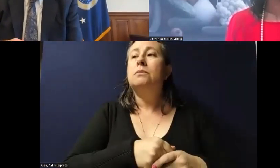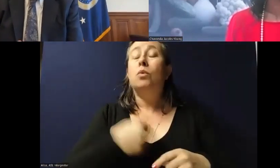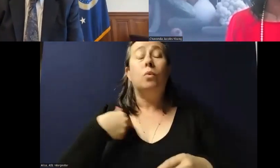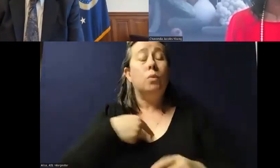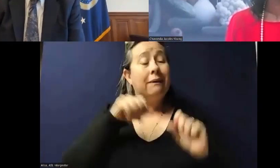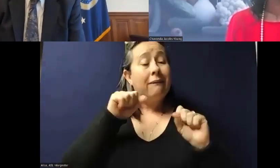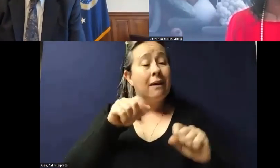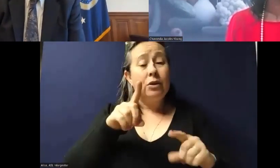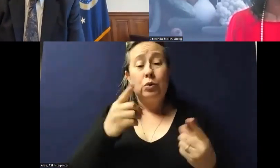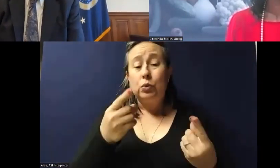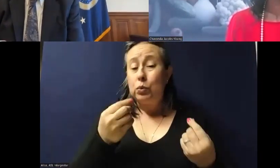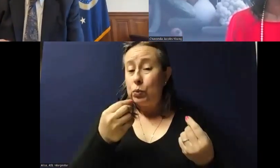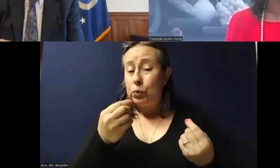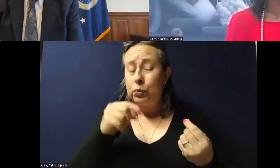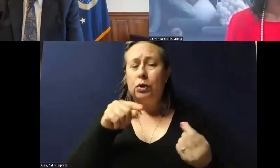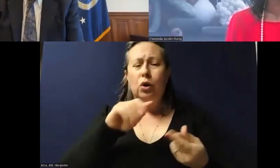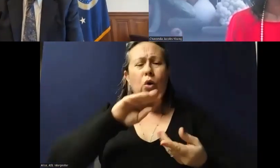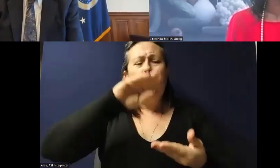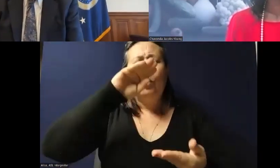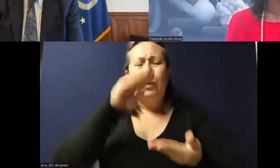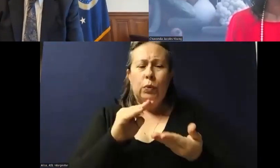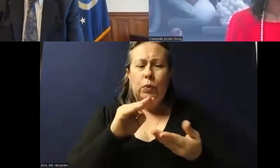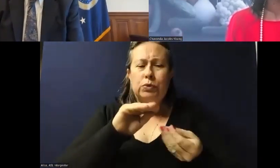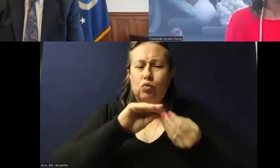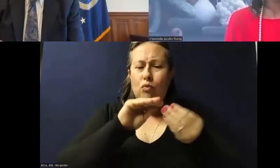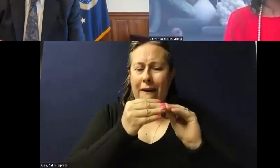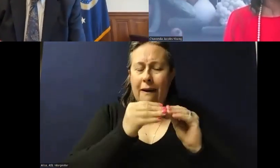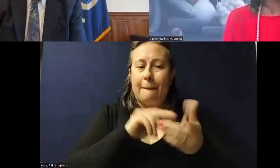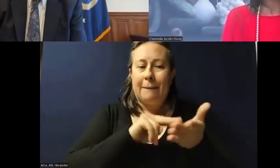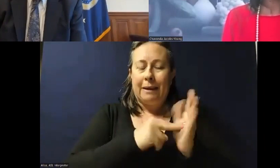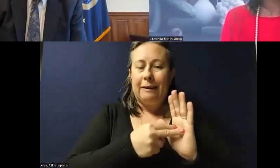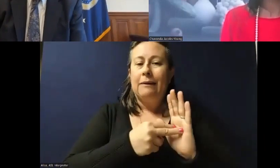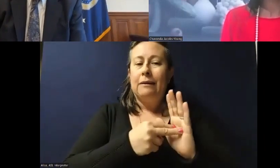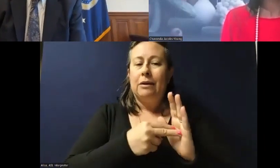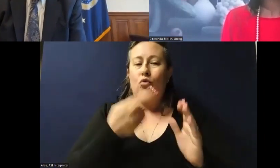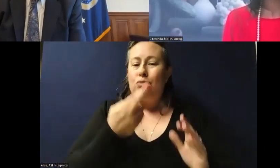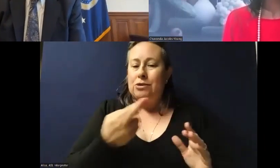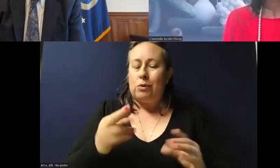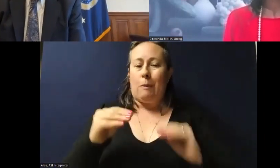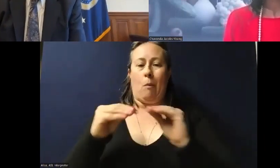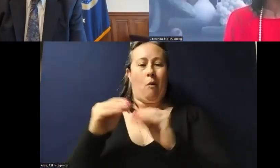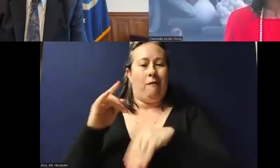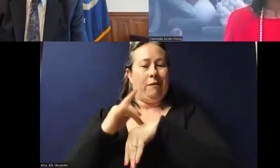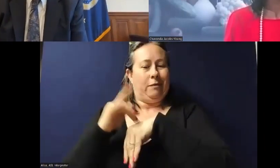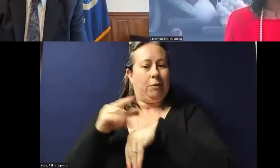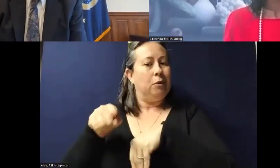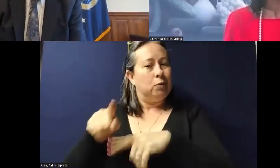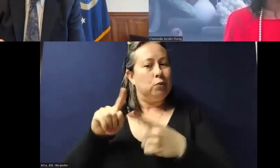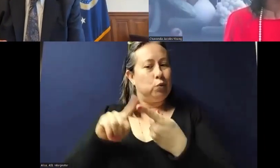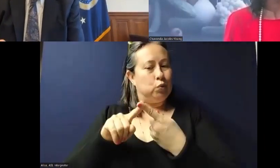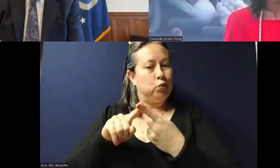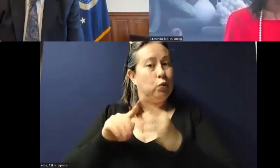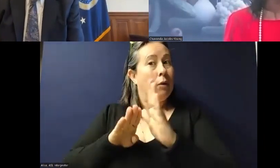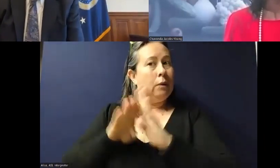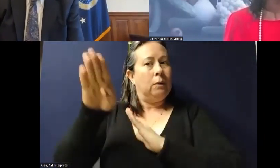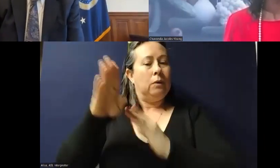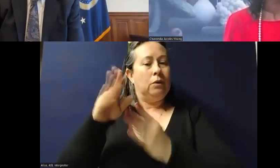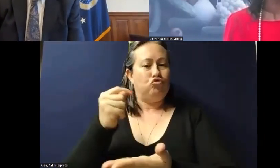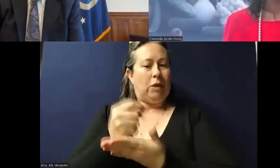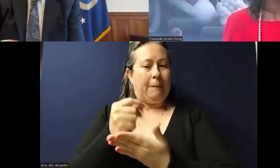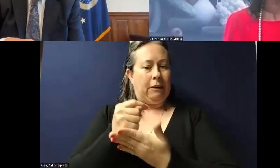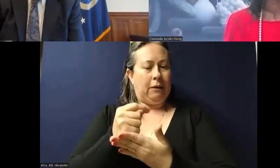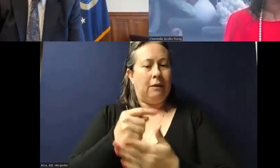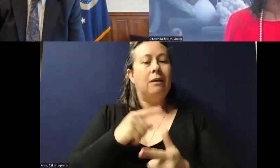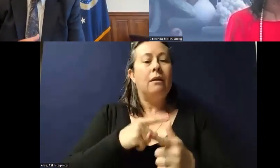is by reducing the rate, we free up resources to accelerate the treatment, which in turn